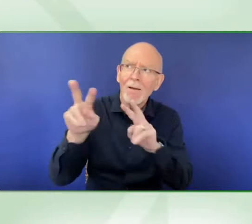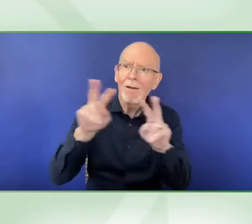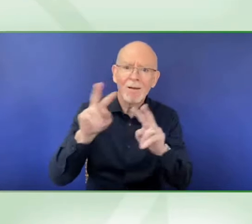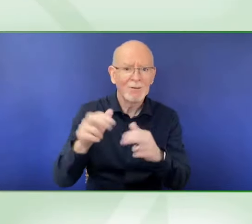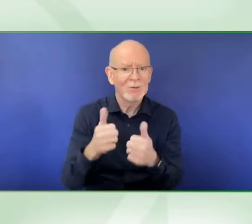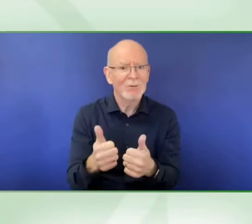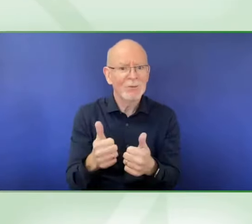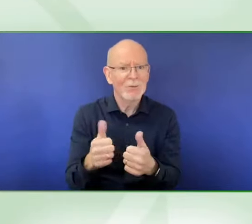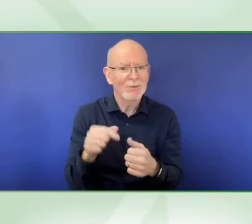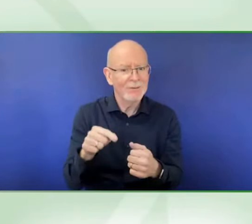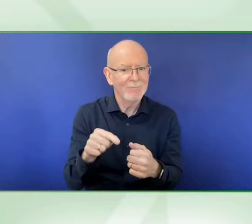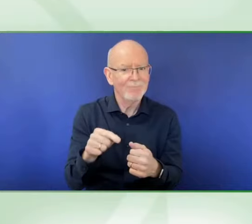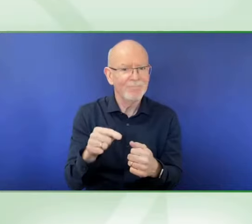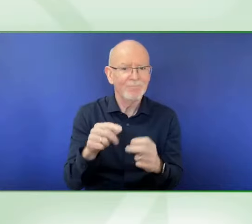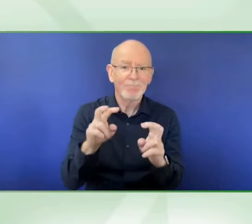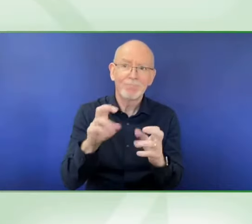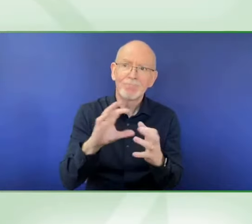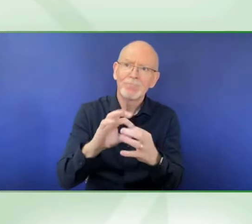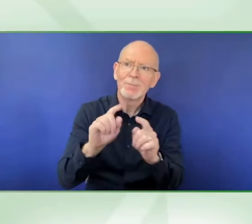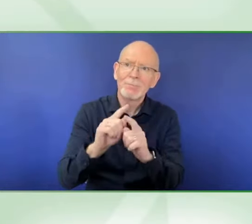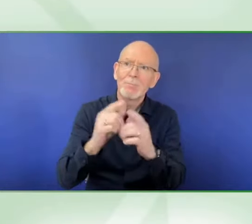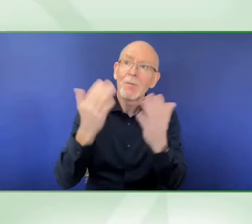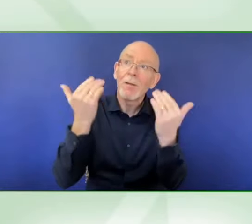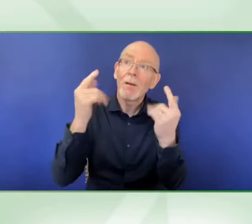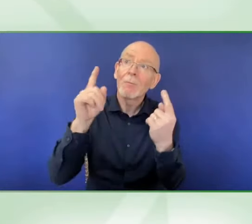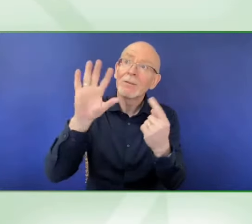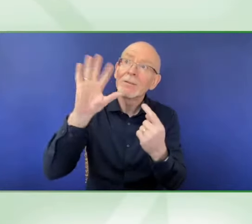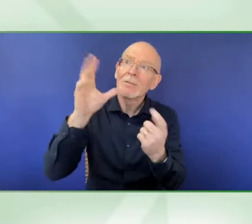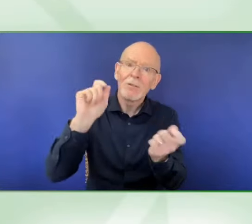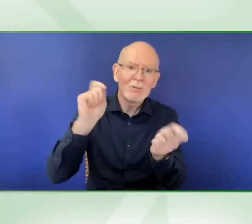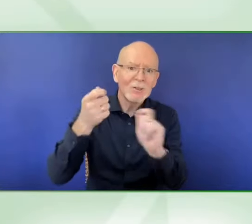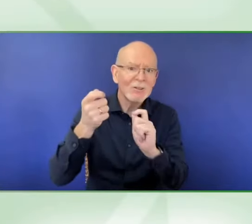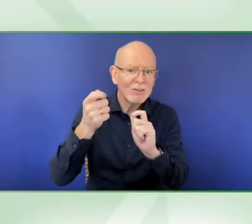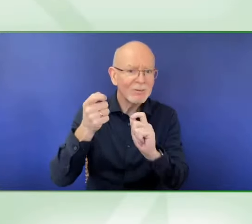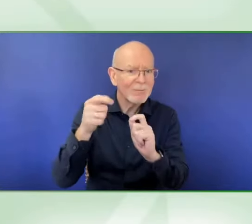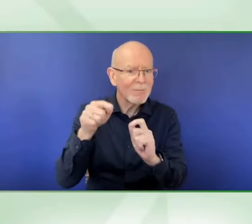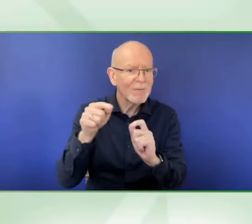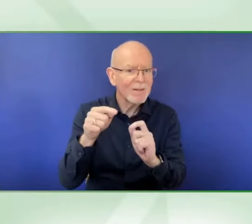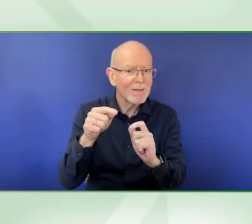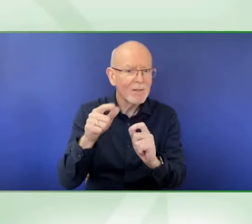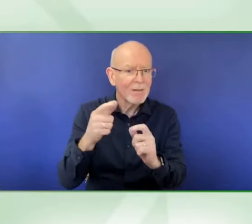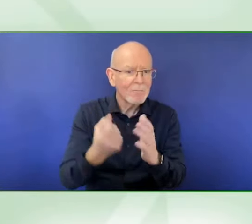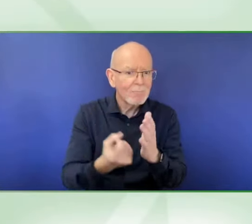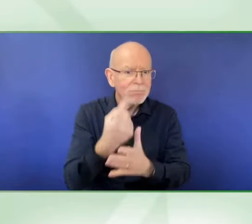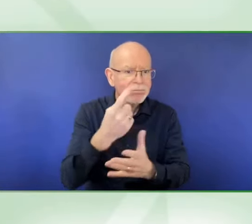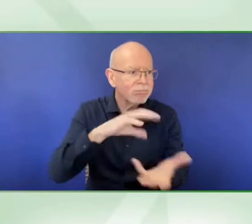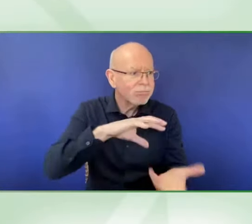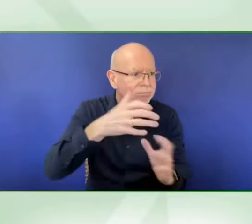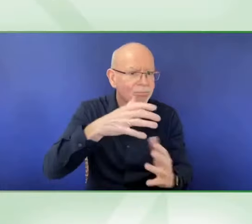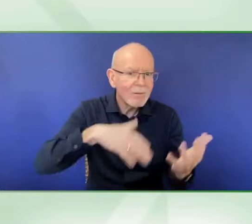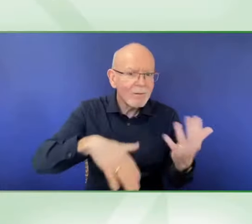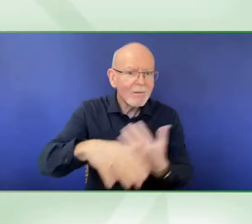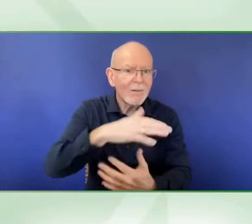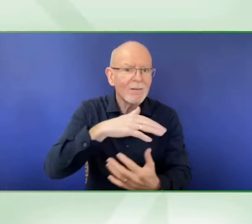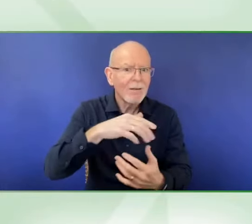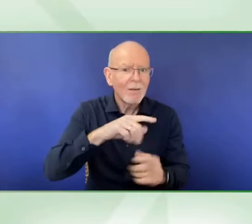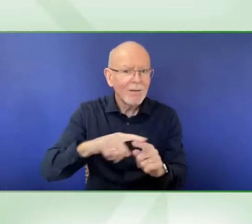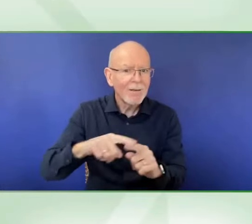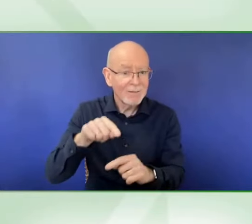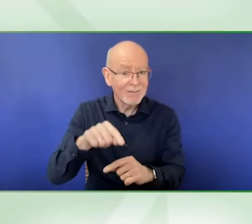you feel that the breeze is coming because you don't have the sun anymore for a few minutes, then